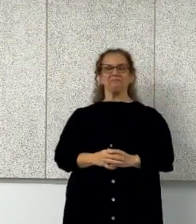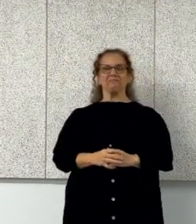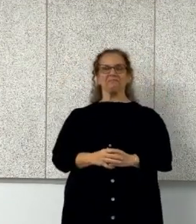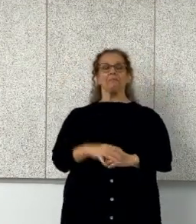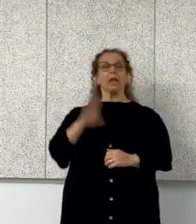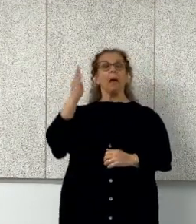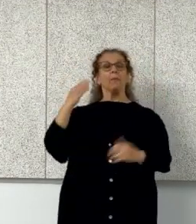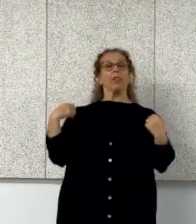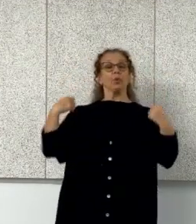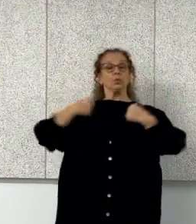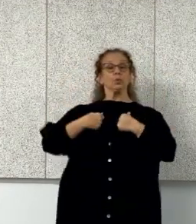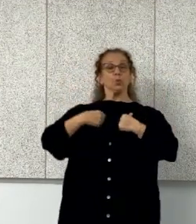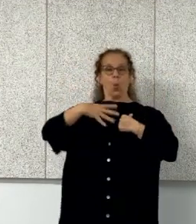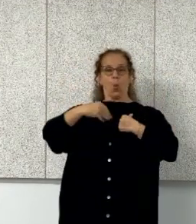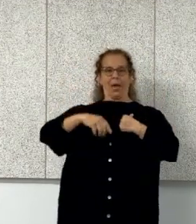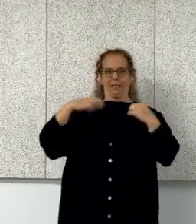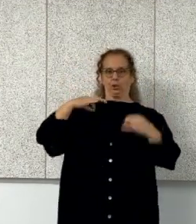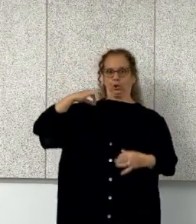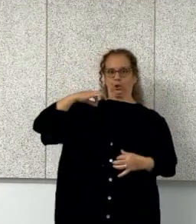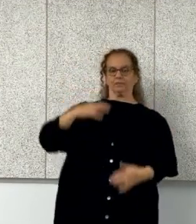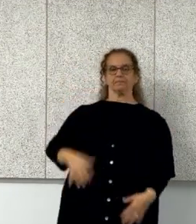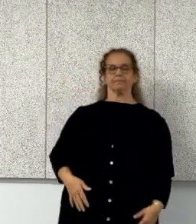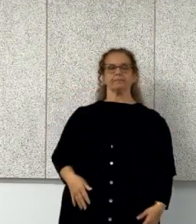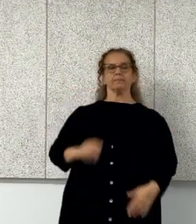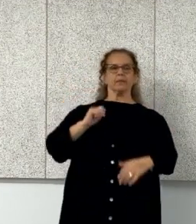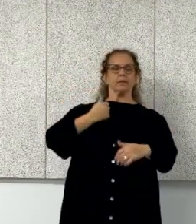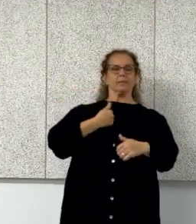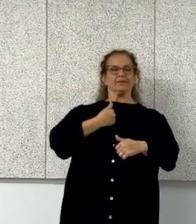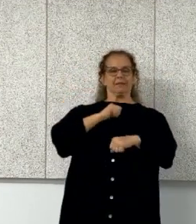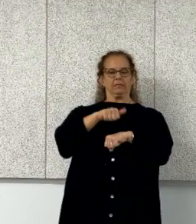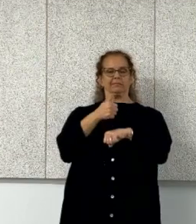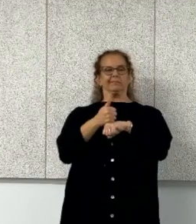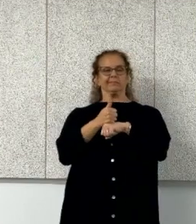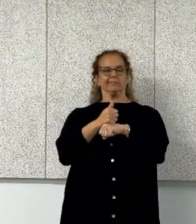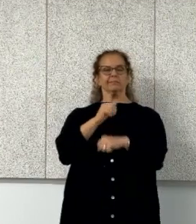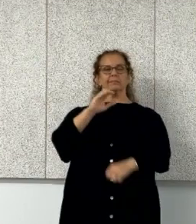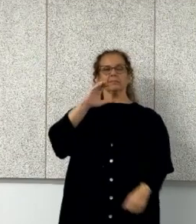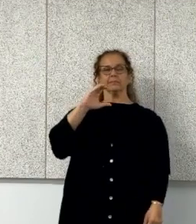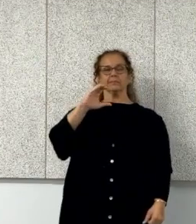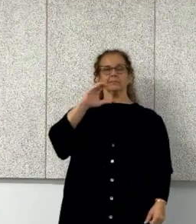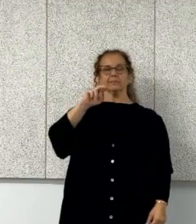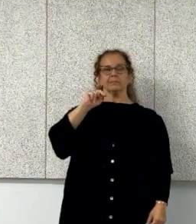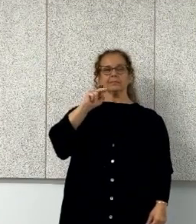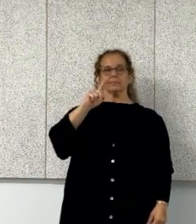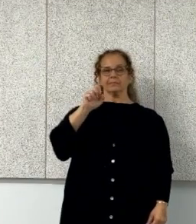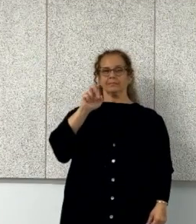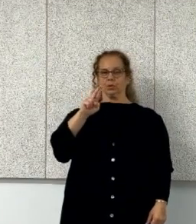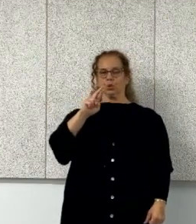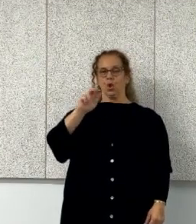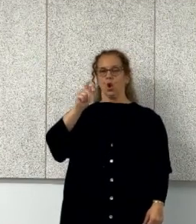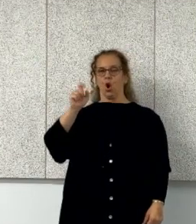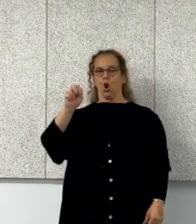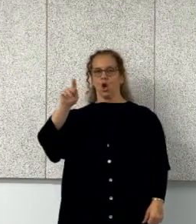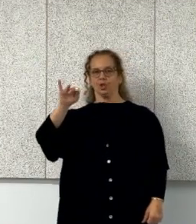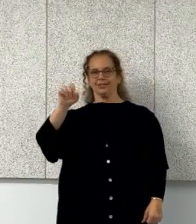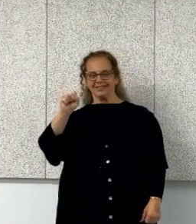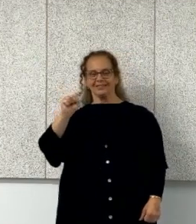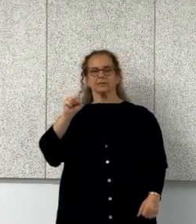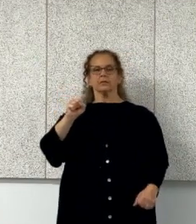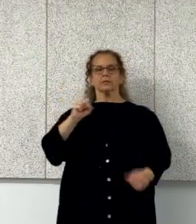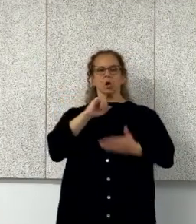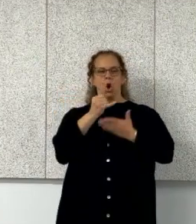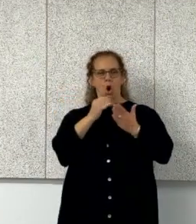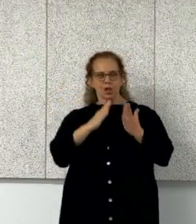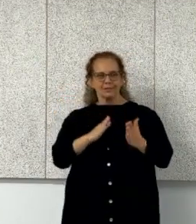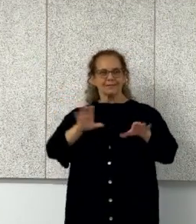wearing a blue suit and white shirt. I am the founder of Center Arts. Center Arts is a creative agency that centers artists, activists, and communities